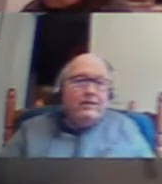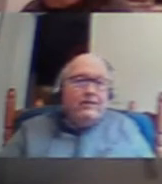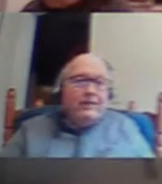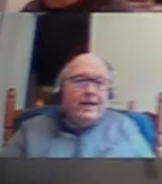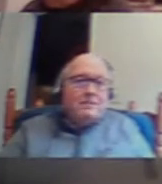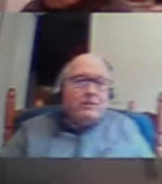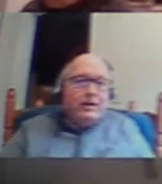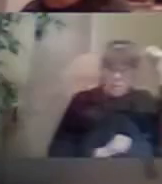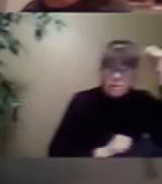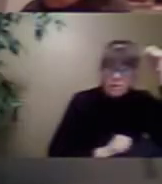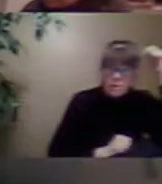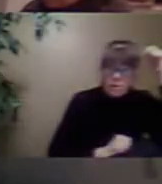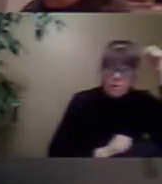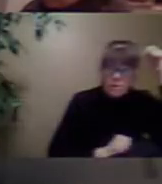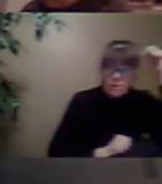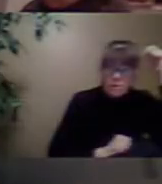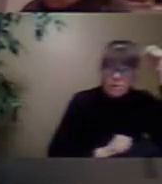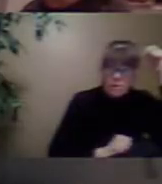Wayne, you're the expert on that.